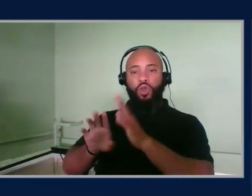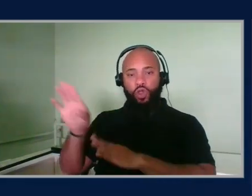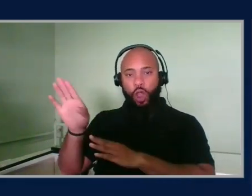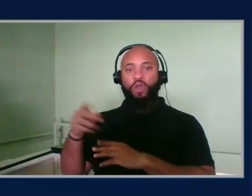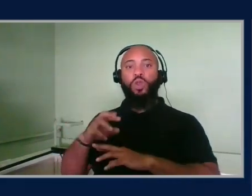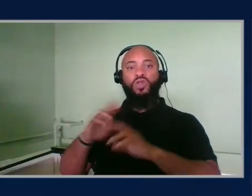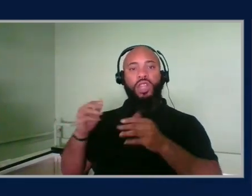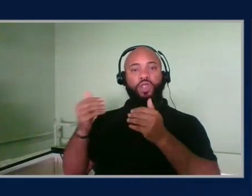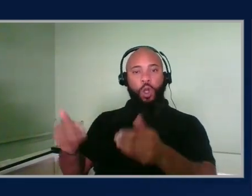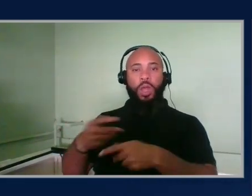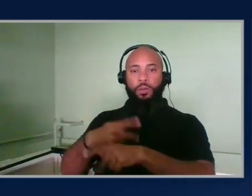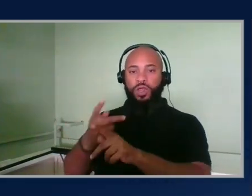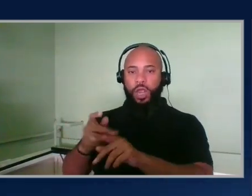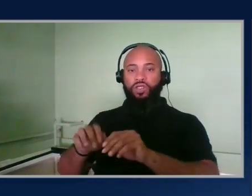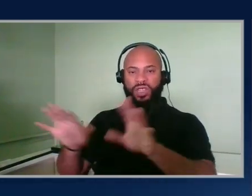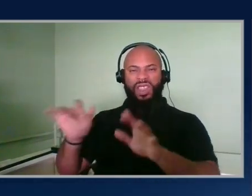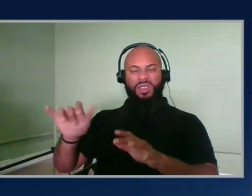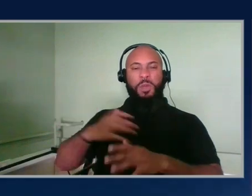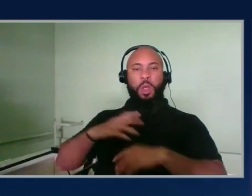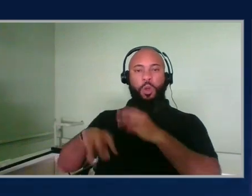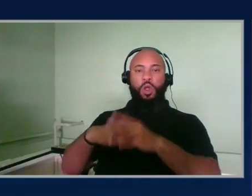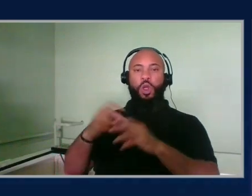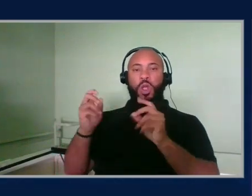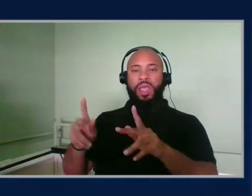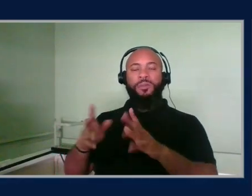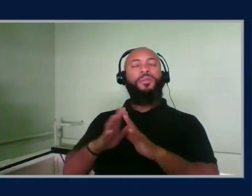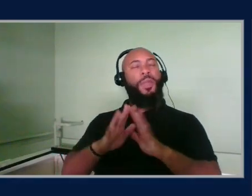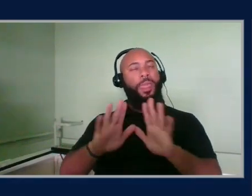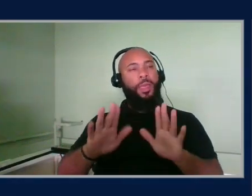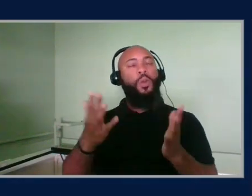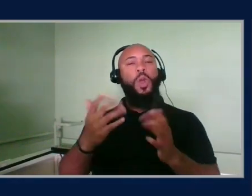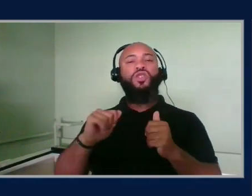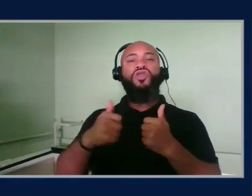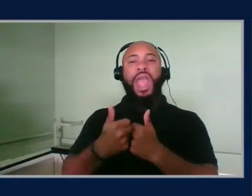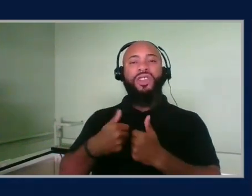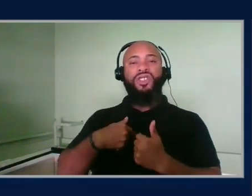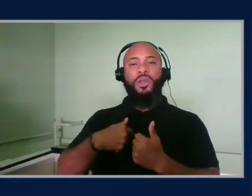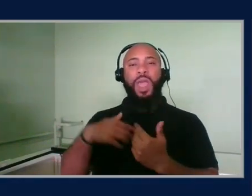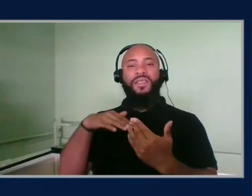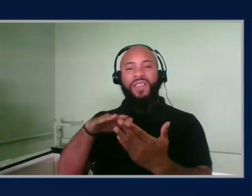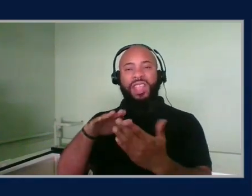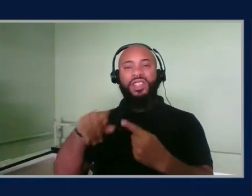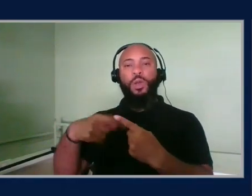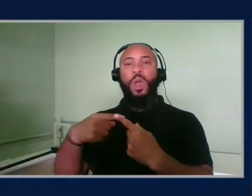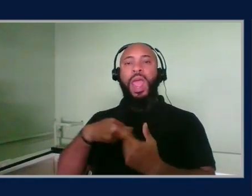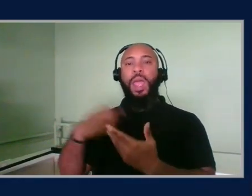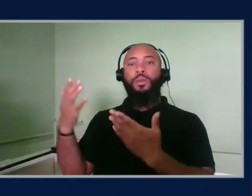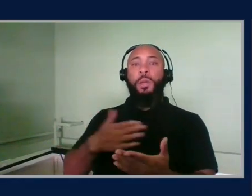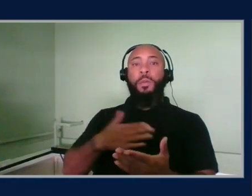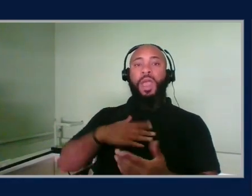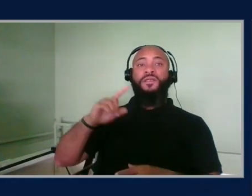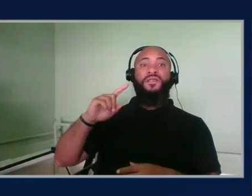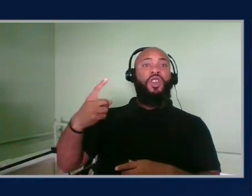first generative AI application into production? Like, and how does AWS help with that?